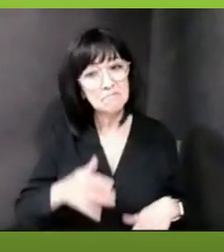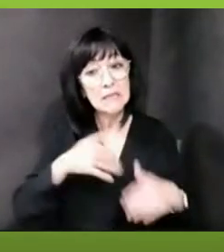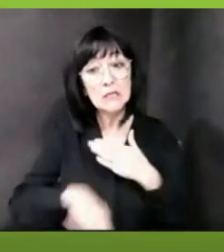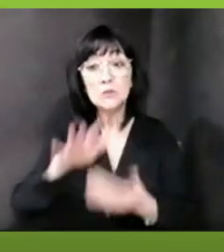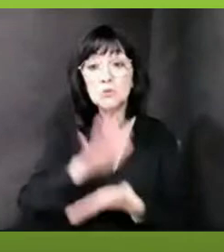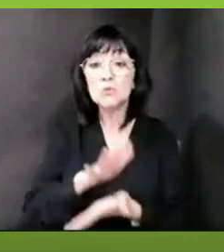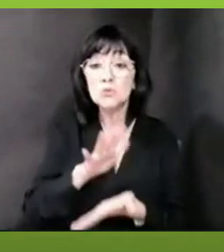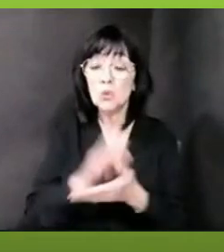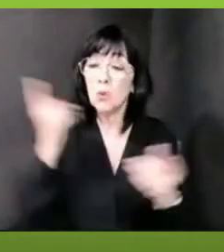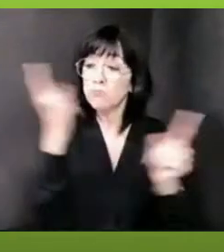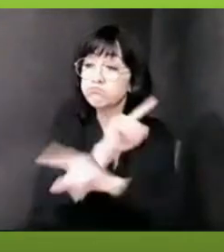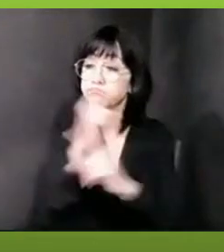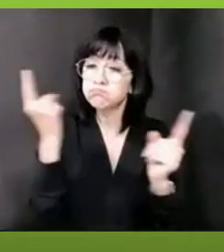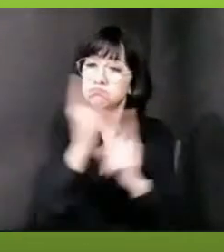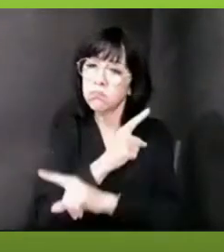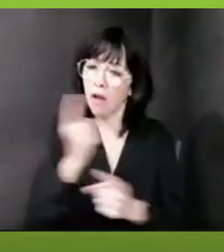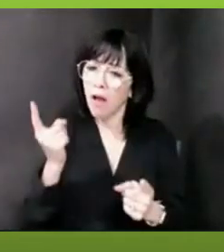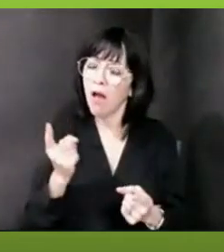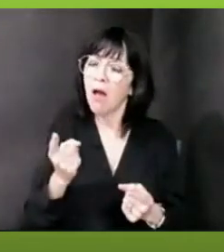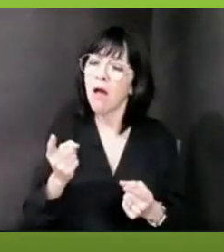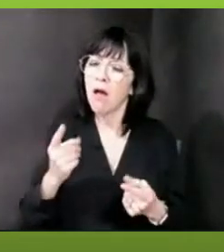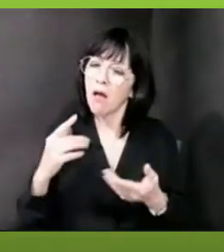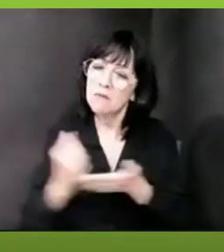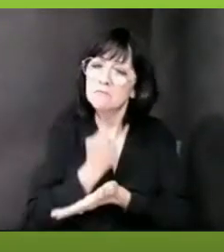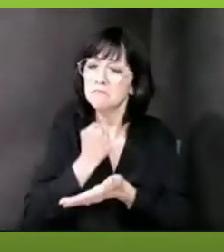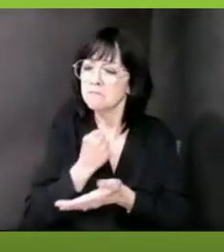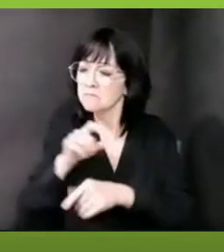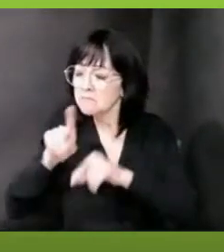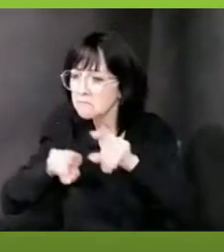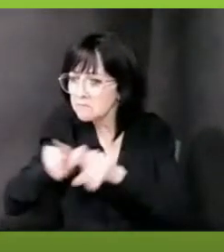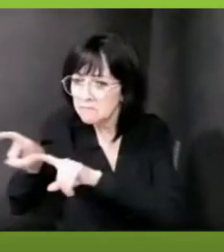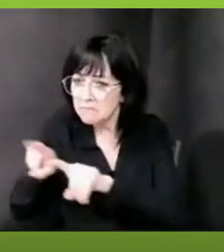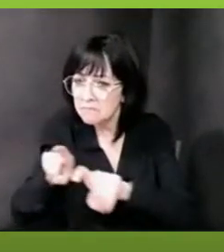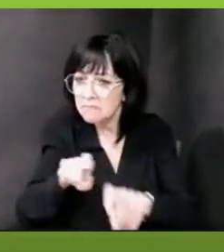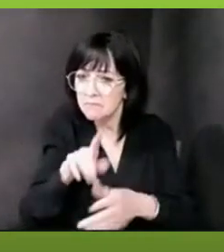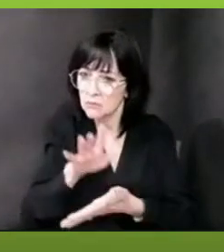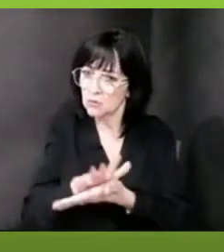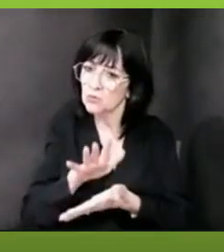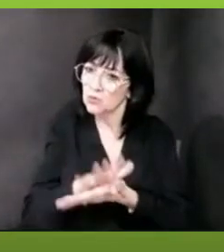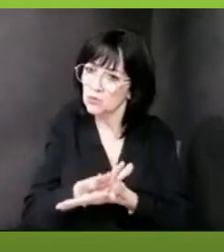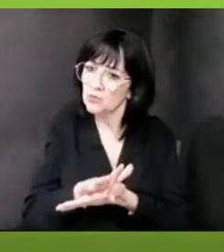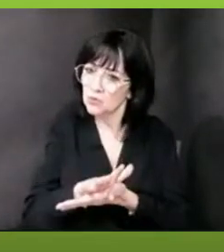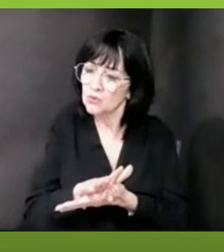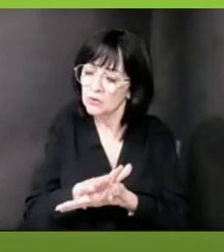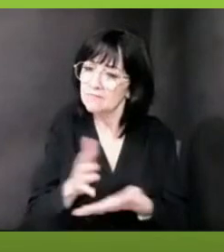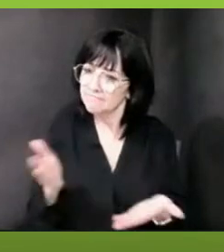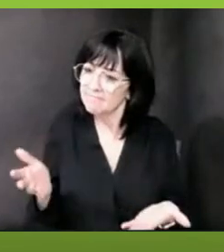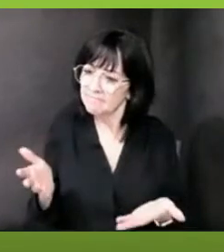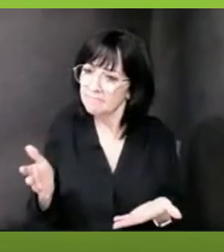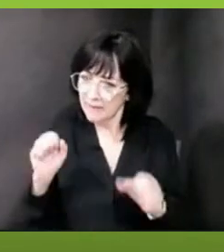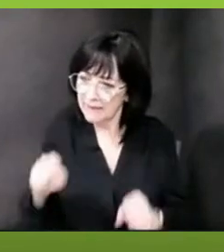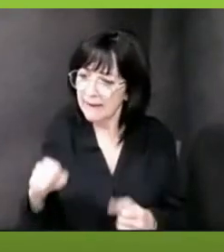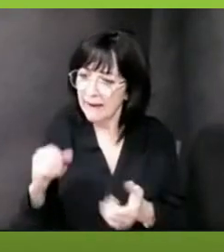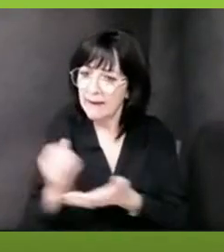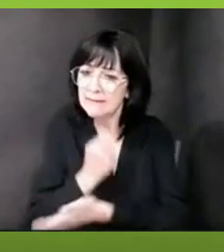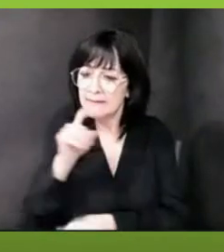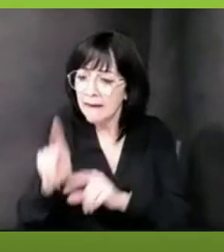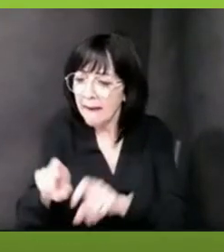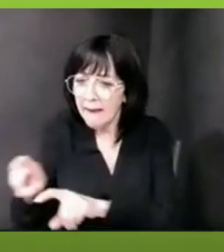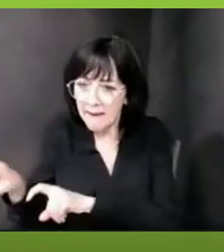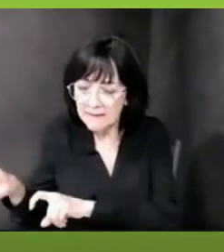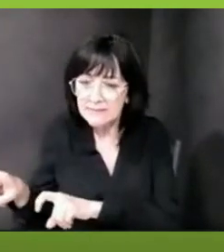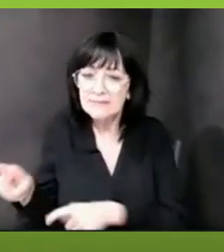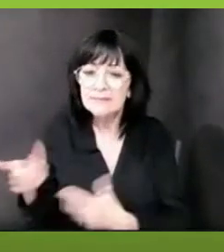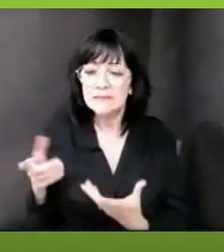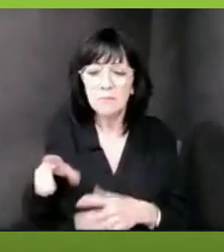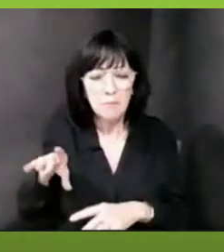all wonderful resources for our children and youth that, even though they've been meeting virtually, sometimes the ability to kind of pick up on those more